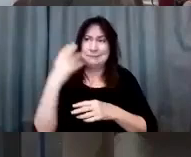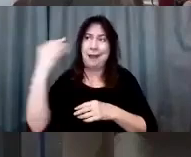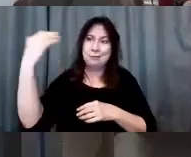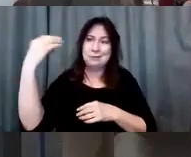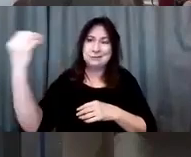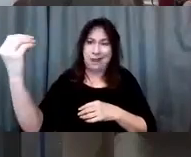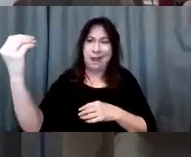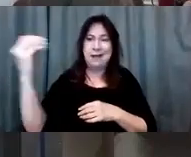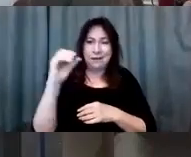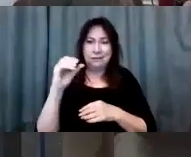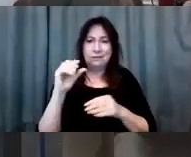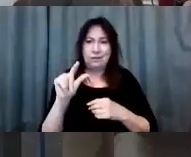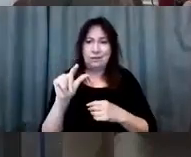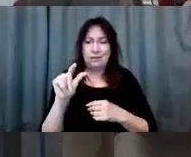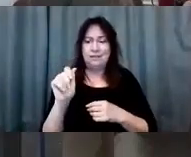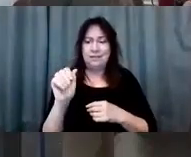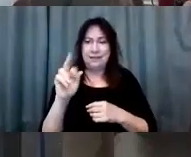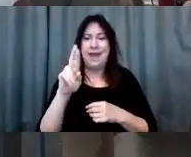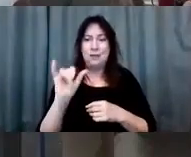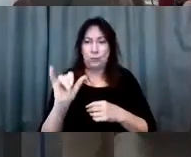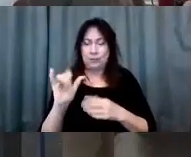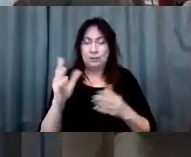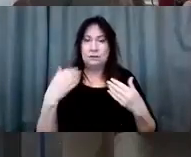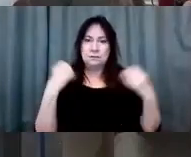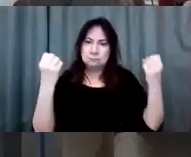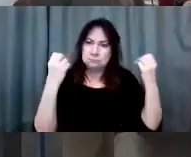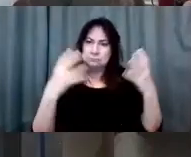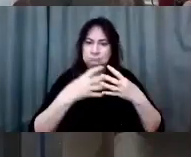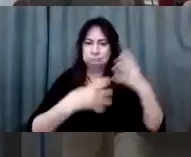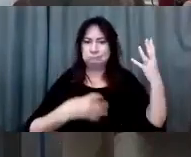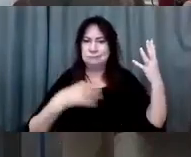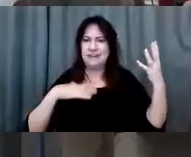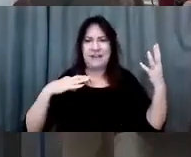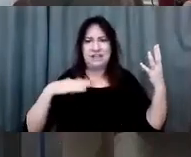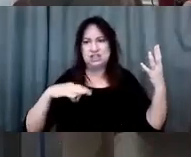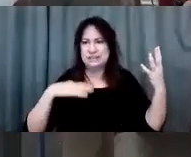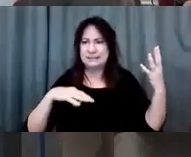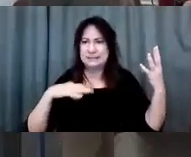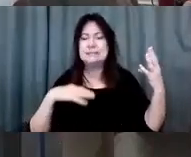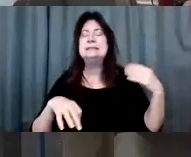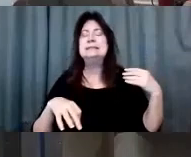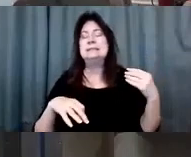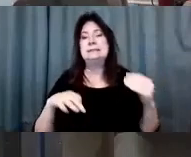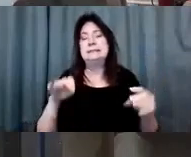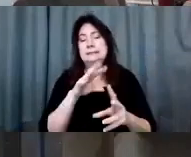the gallery. It's got many, many advantages, including